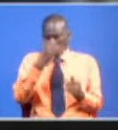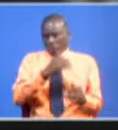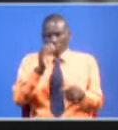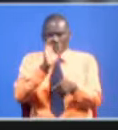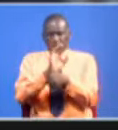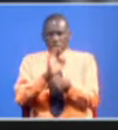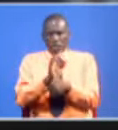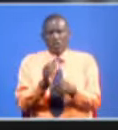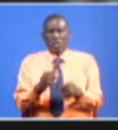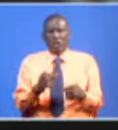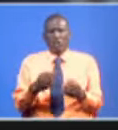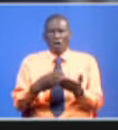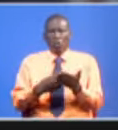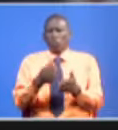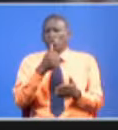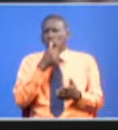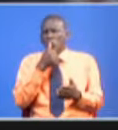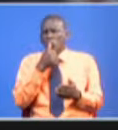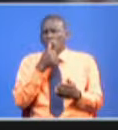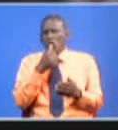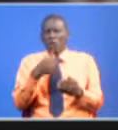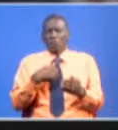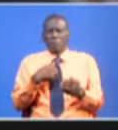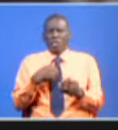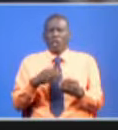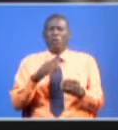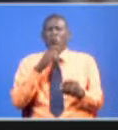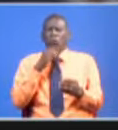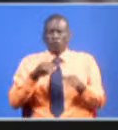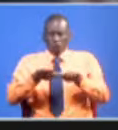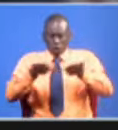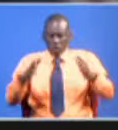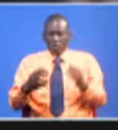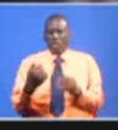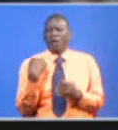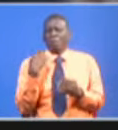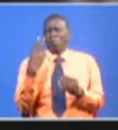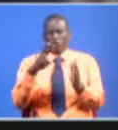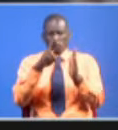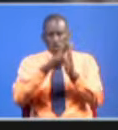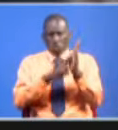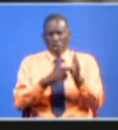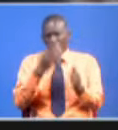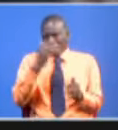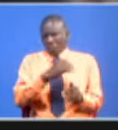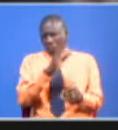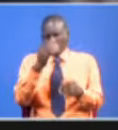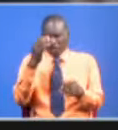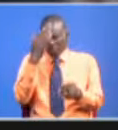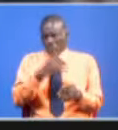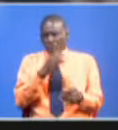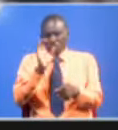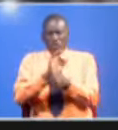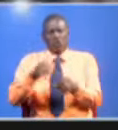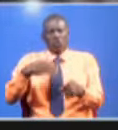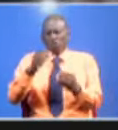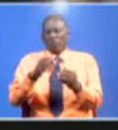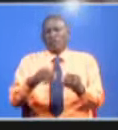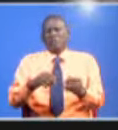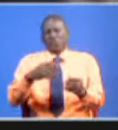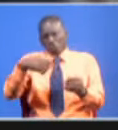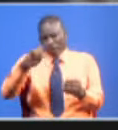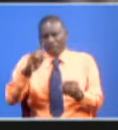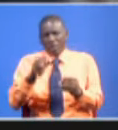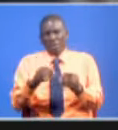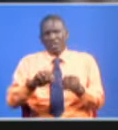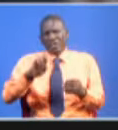Holy Eucharist, altar boy to confirmation. Rule number one, the Catholic Church is always right. Rule number two, in